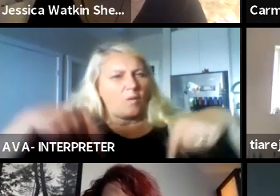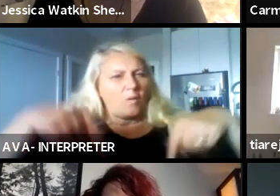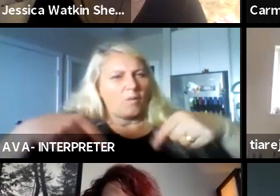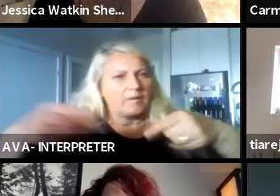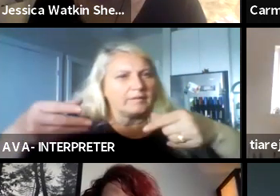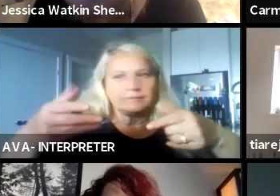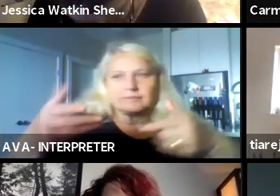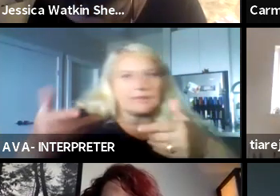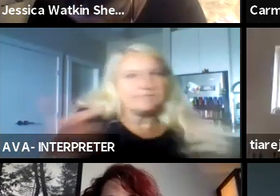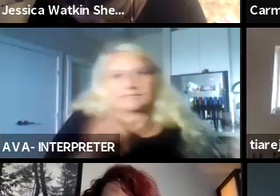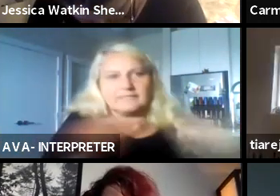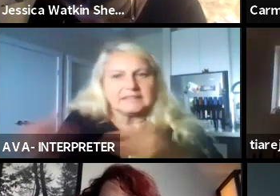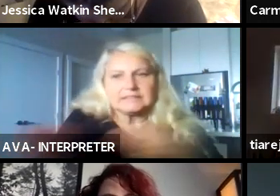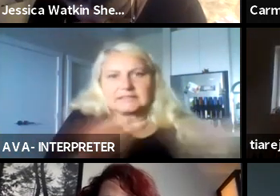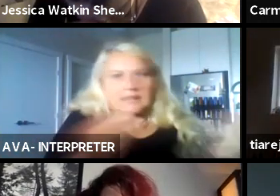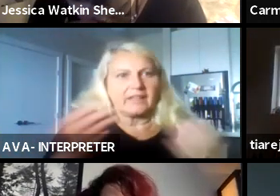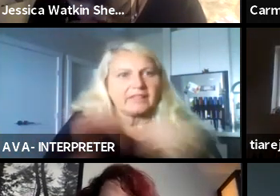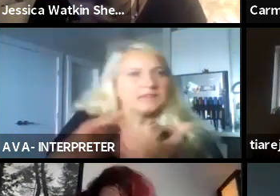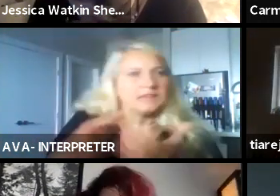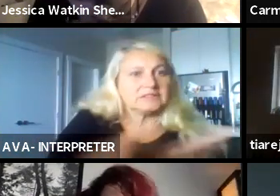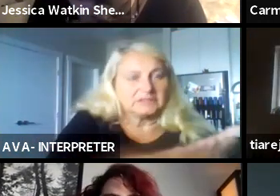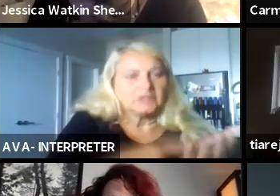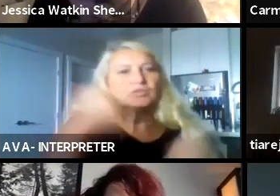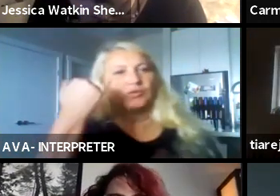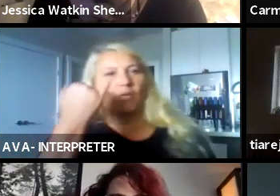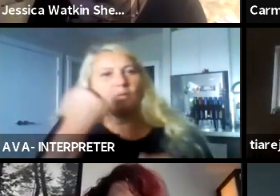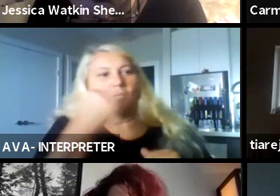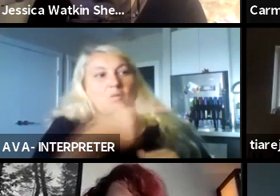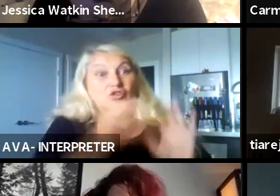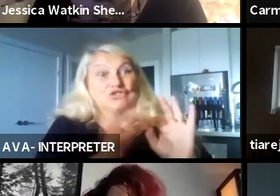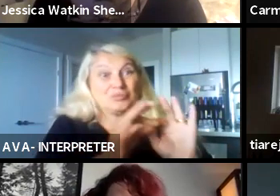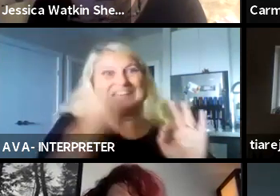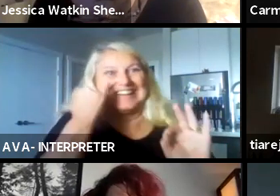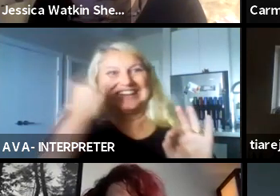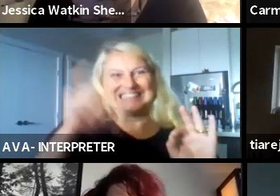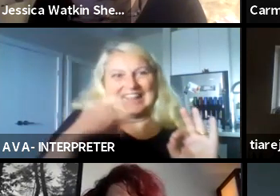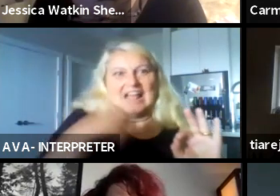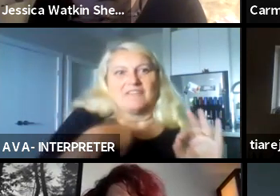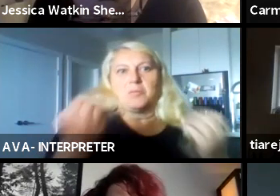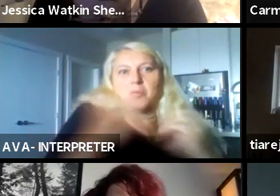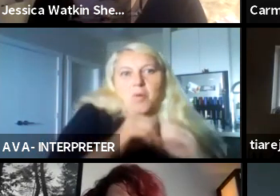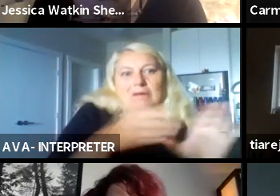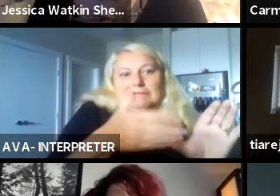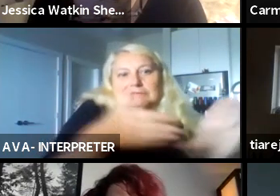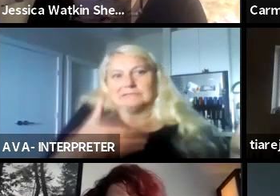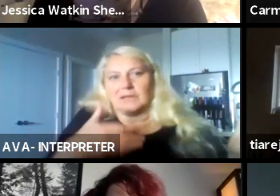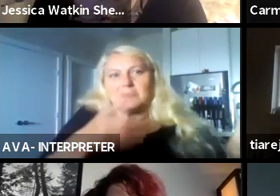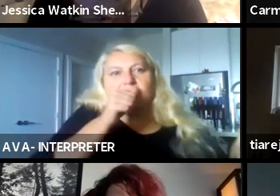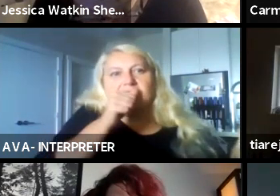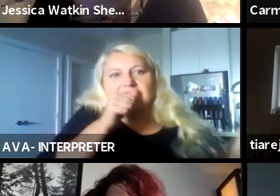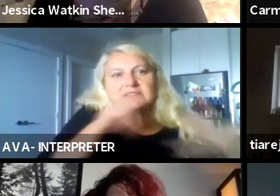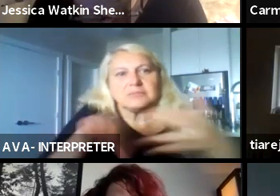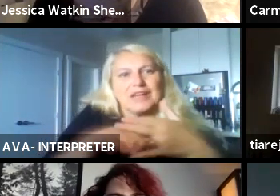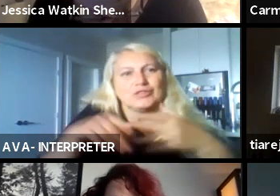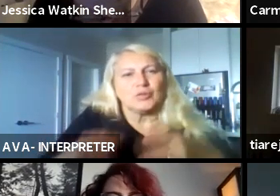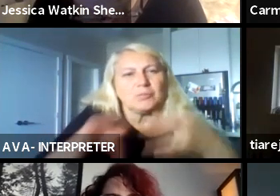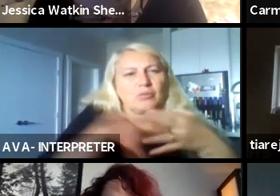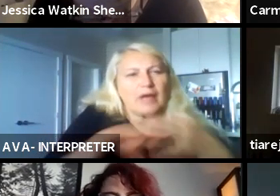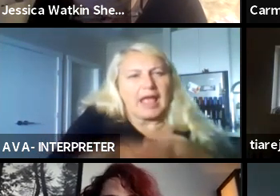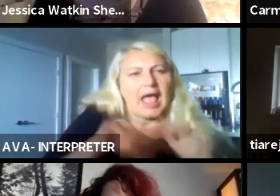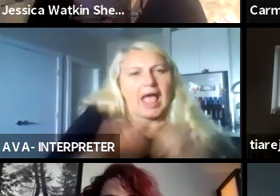that even better, so that if the interpreters need to have a more private space during breaks, how we might be able to